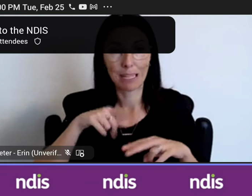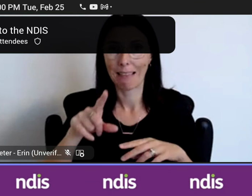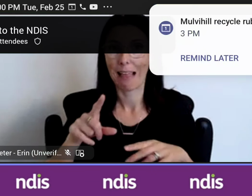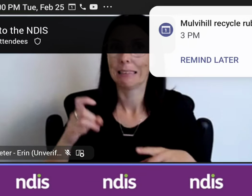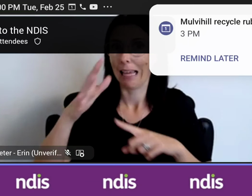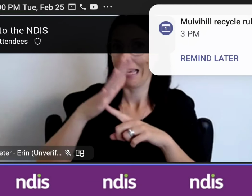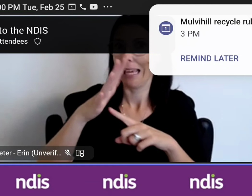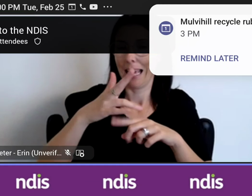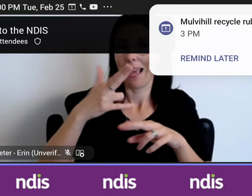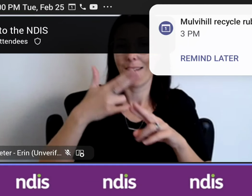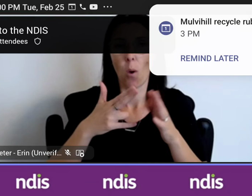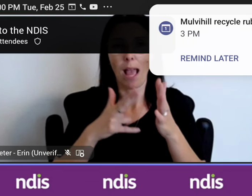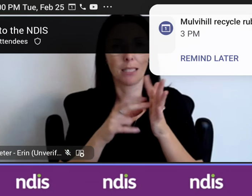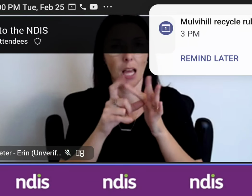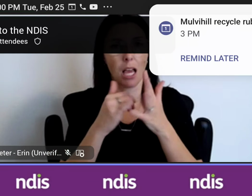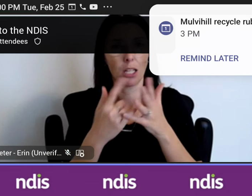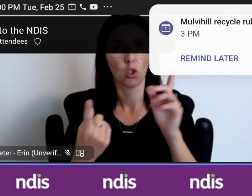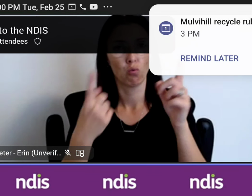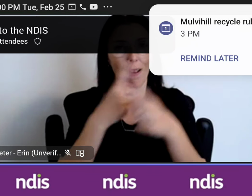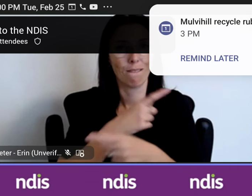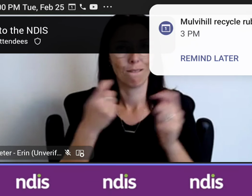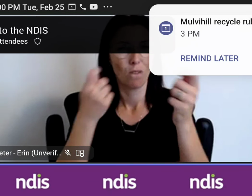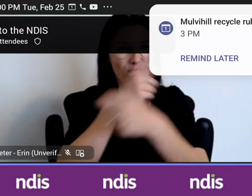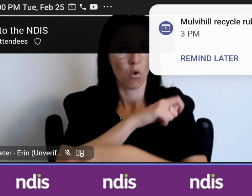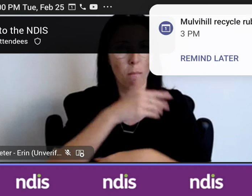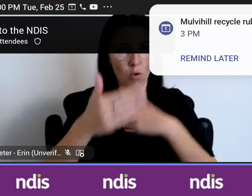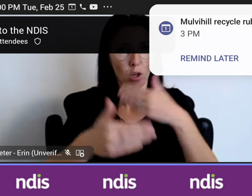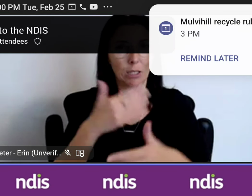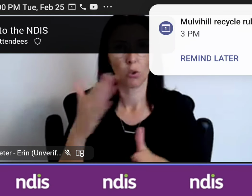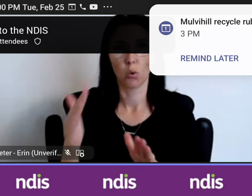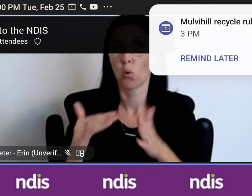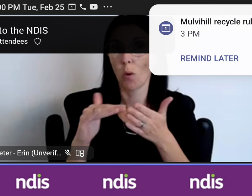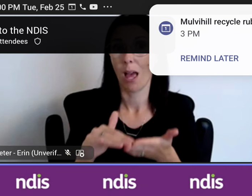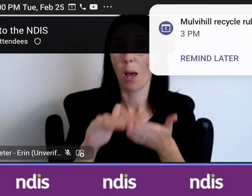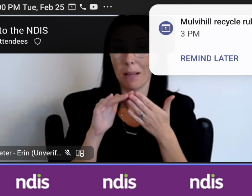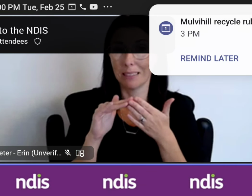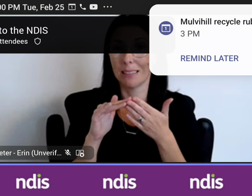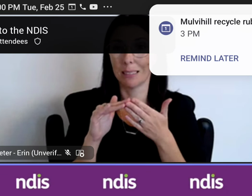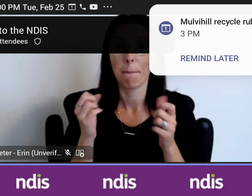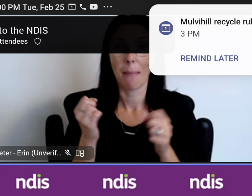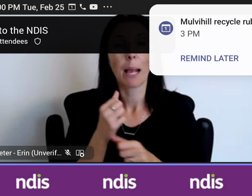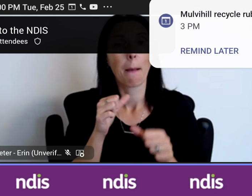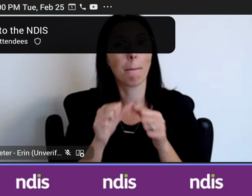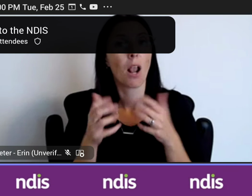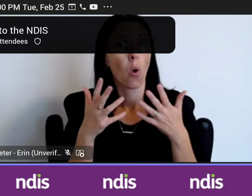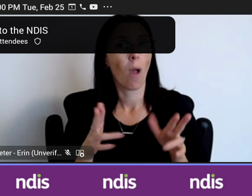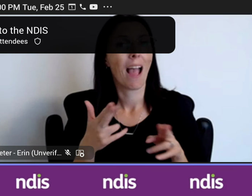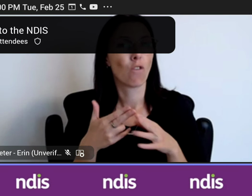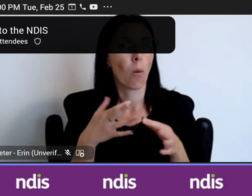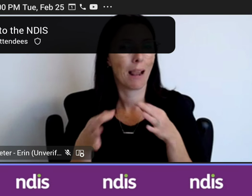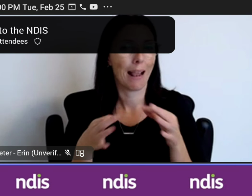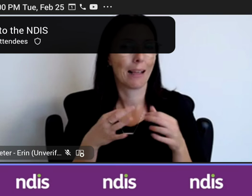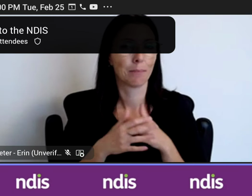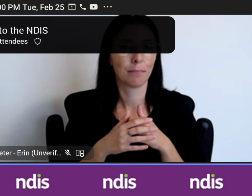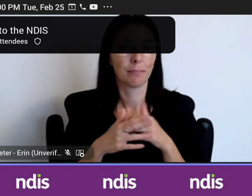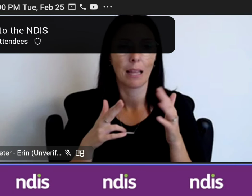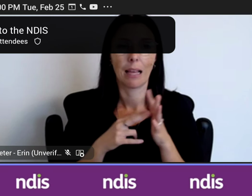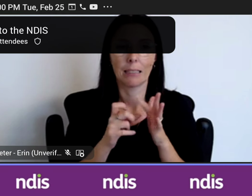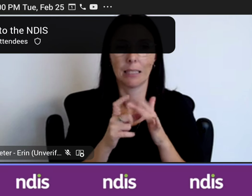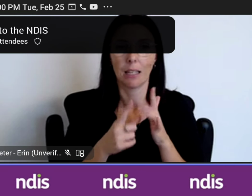reform process to help to move toward a better way of planning. So the NDIA understands the